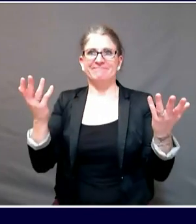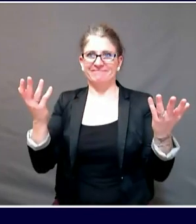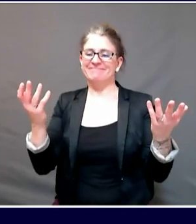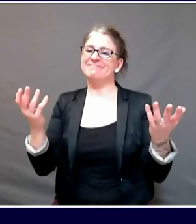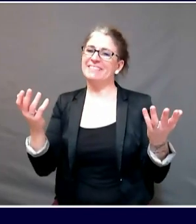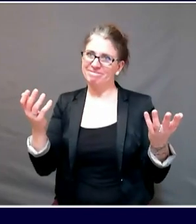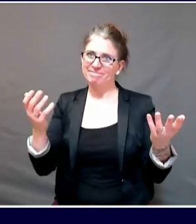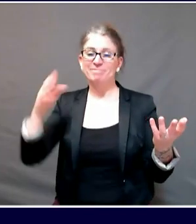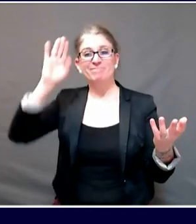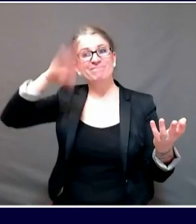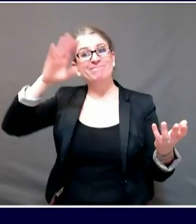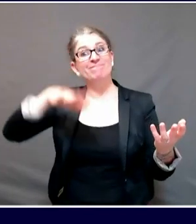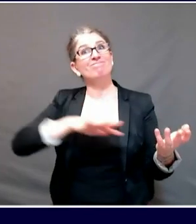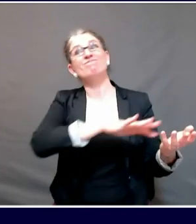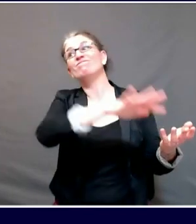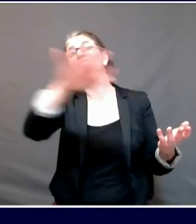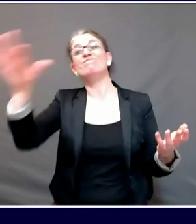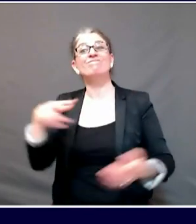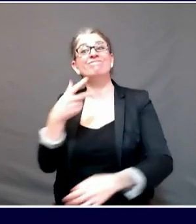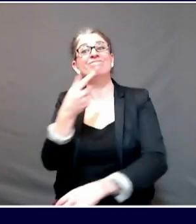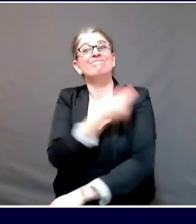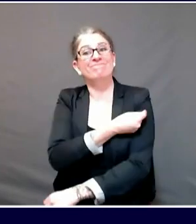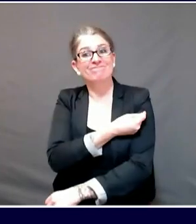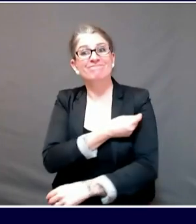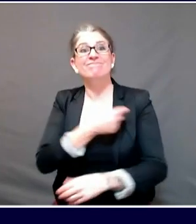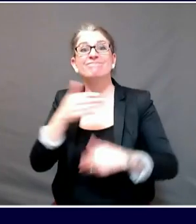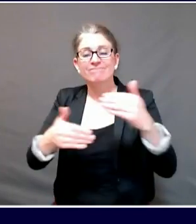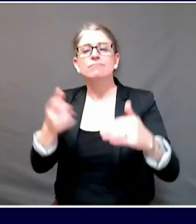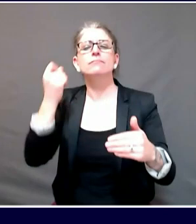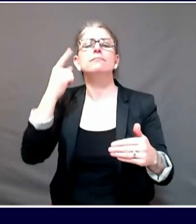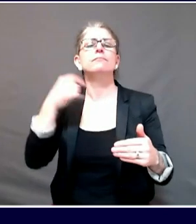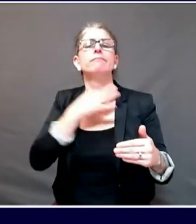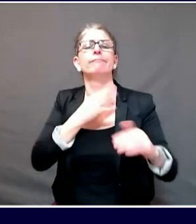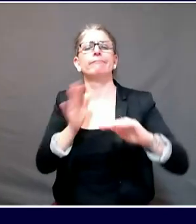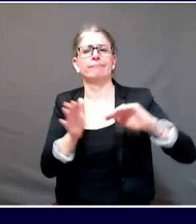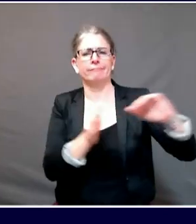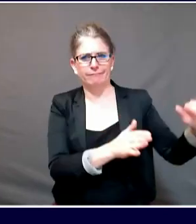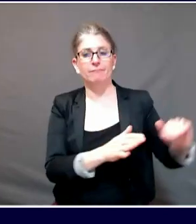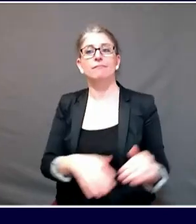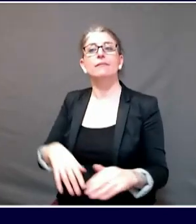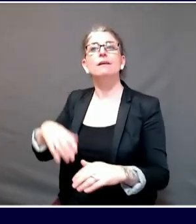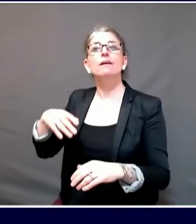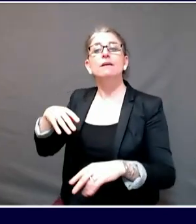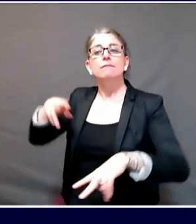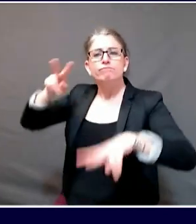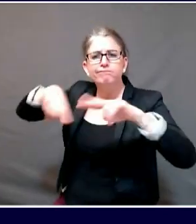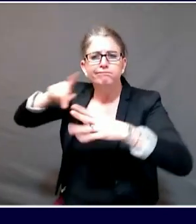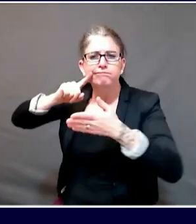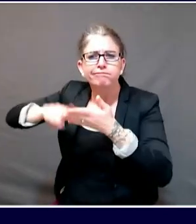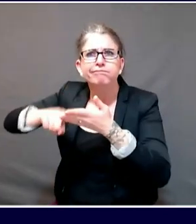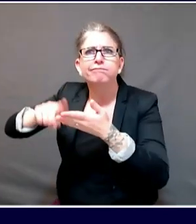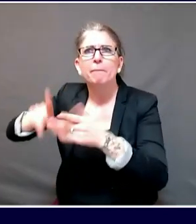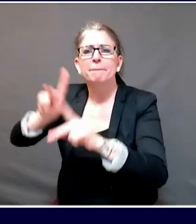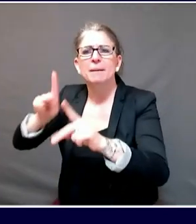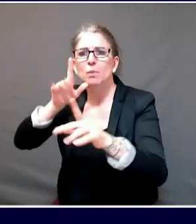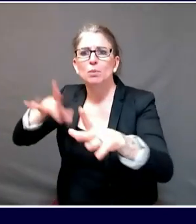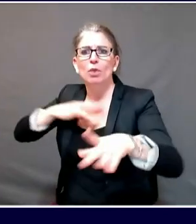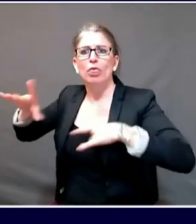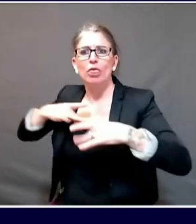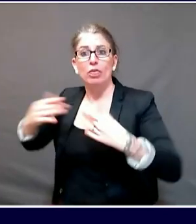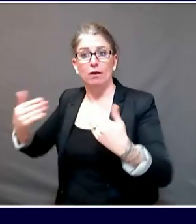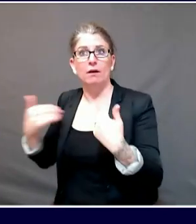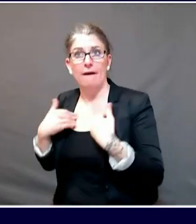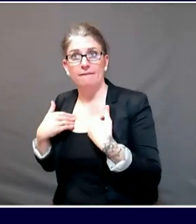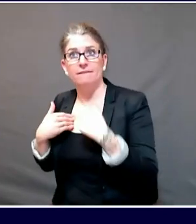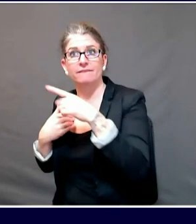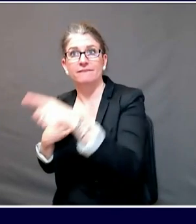now using COVID-19 exposure notifications, and Apple and Android platforms they rolled out several months ago.